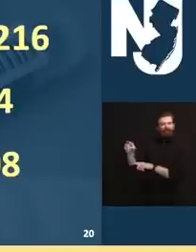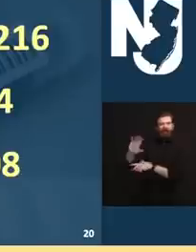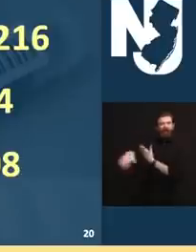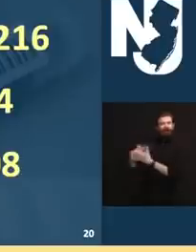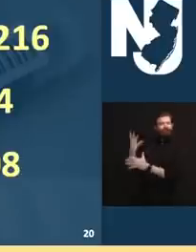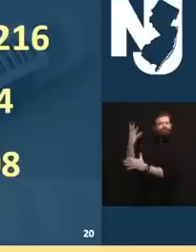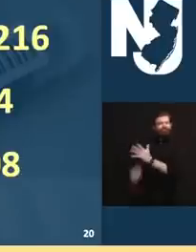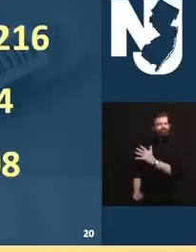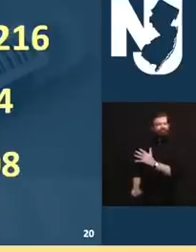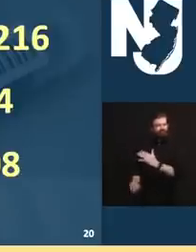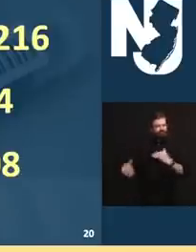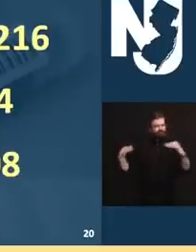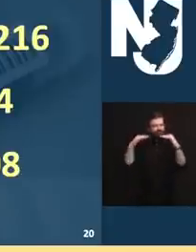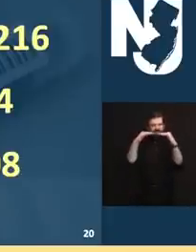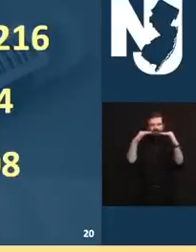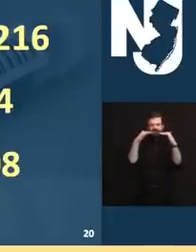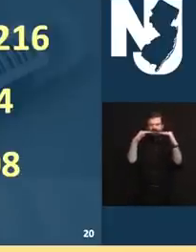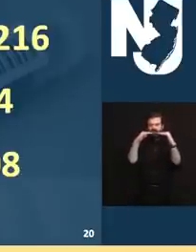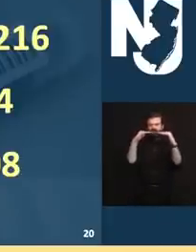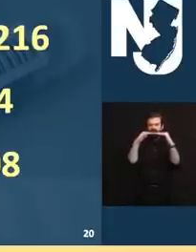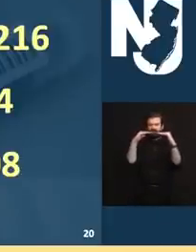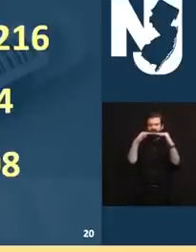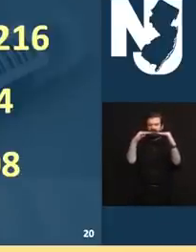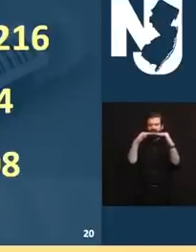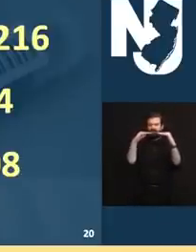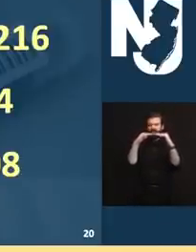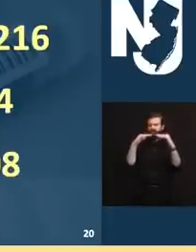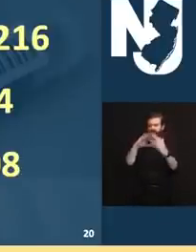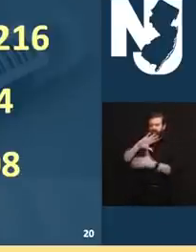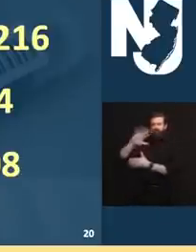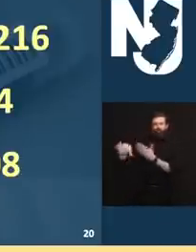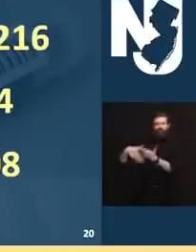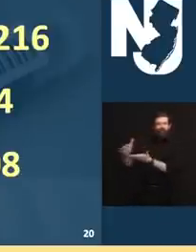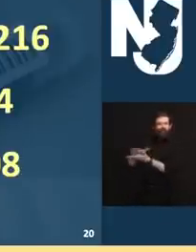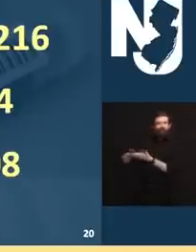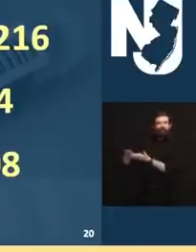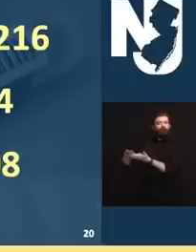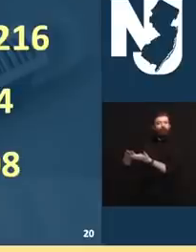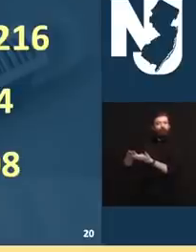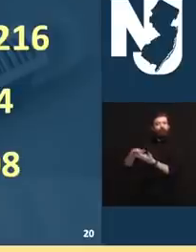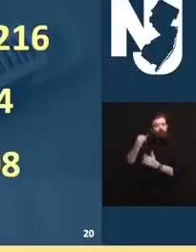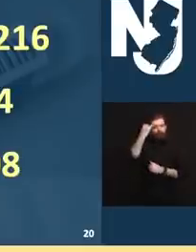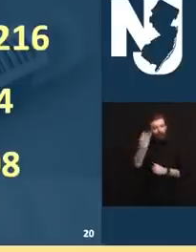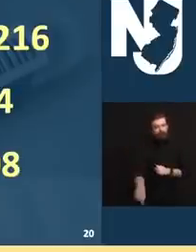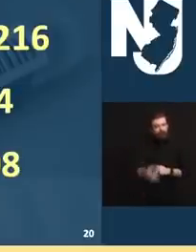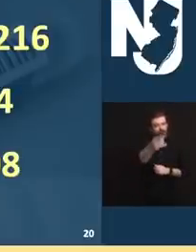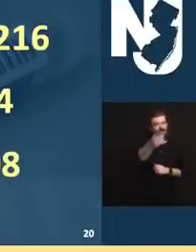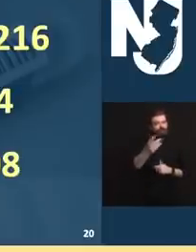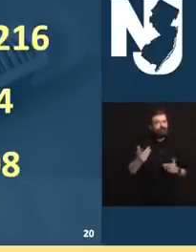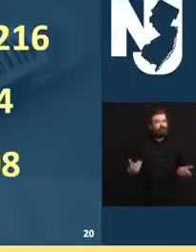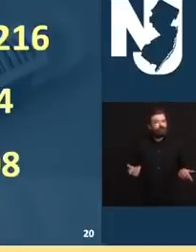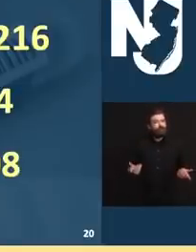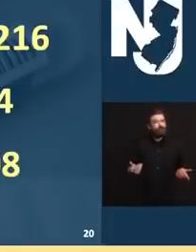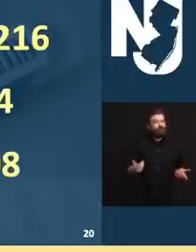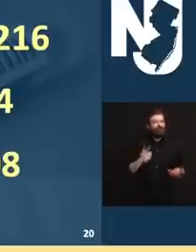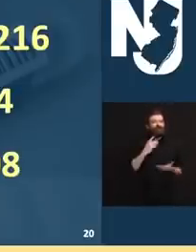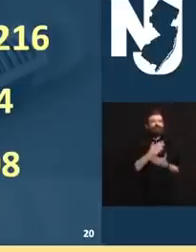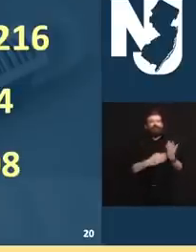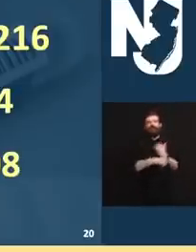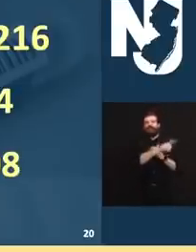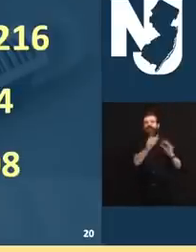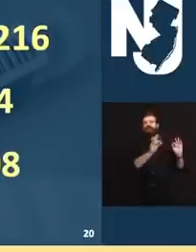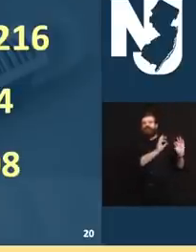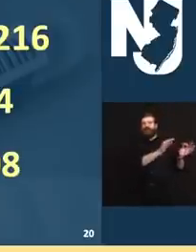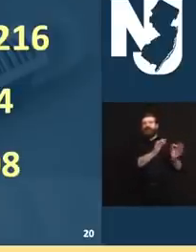many families know the ultimate pain of this virus, and some families have had that pain magnified many